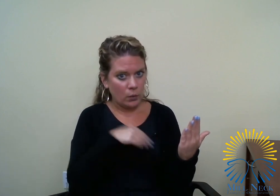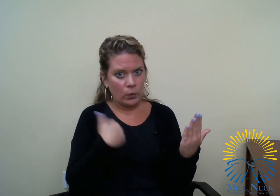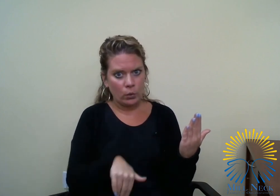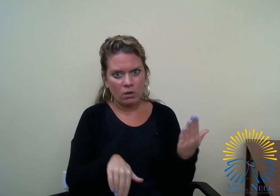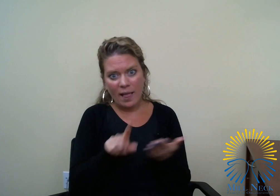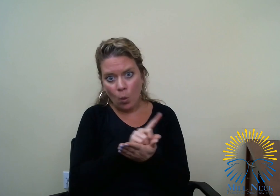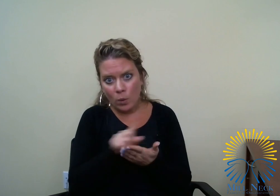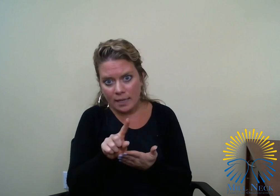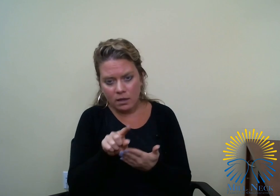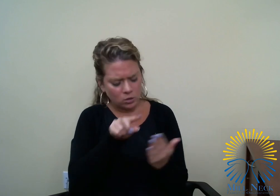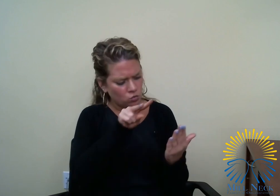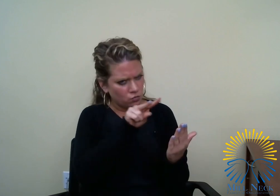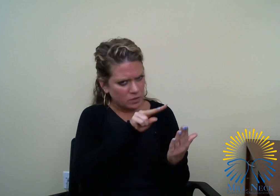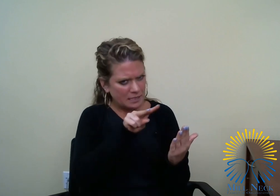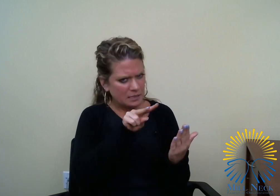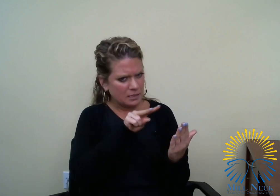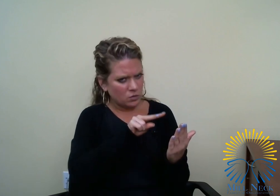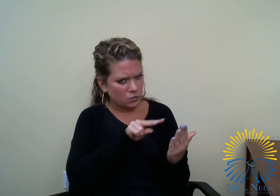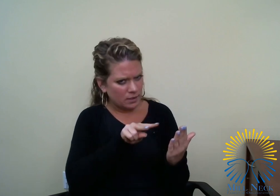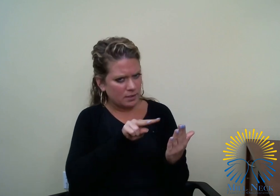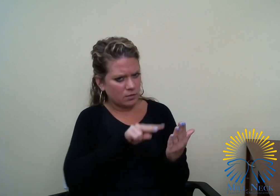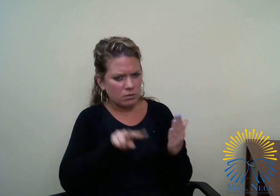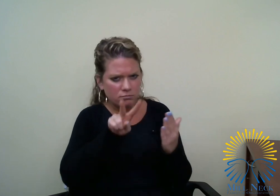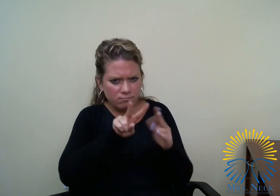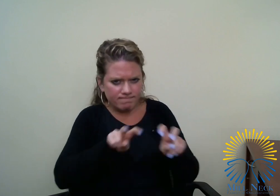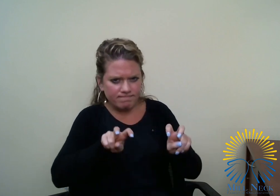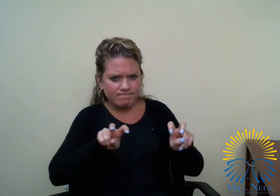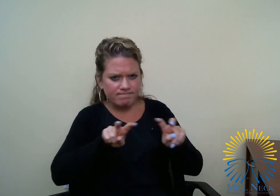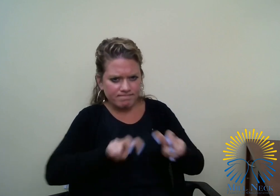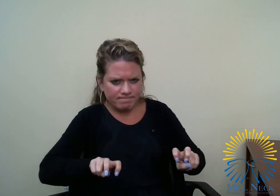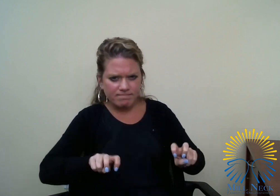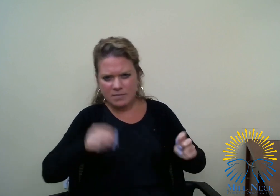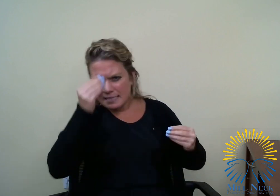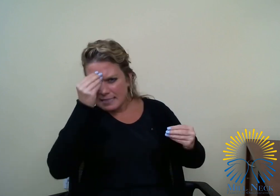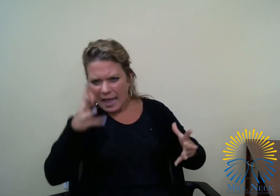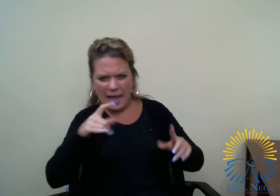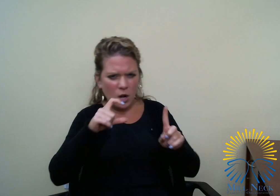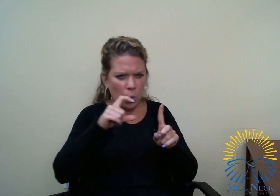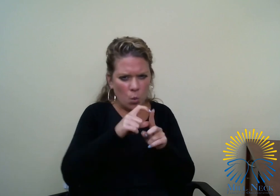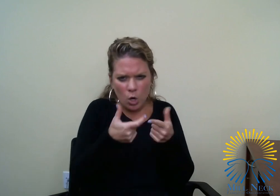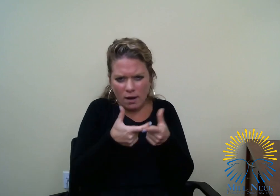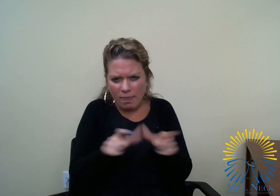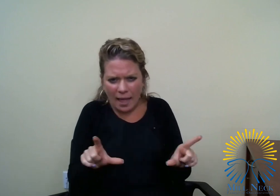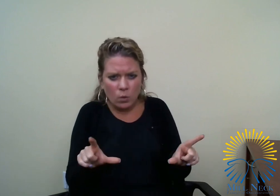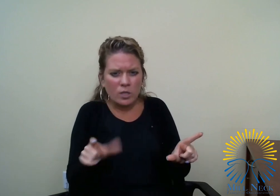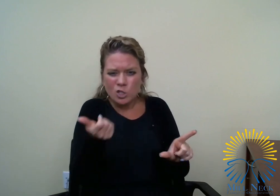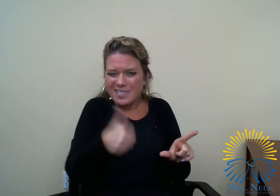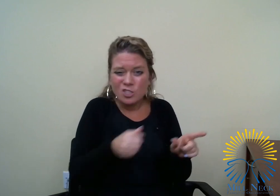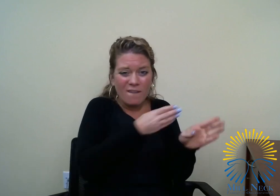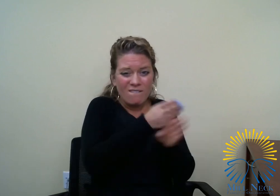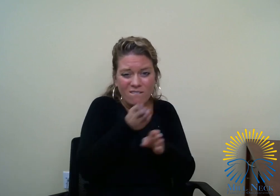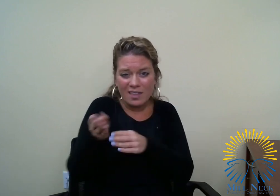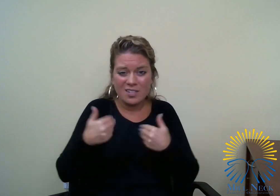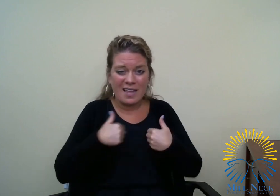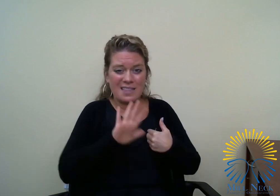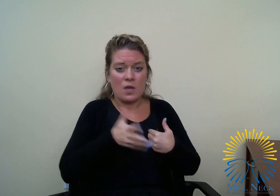takes me a long time to go through the figures, to go through the data, to understand the words they use. Each field has a different jargon